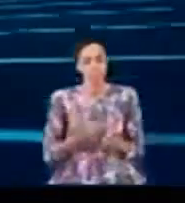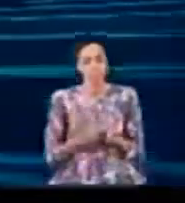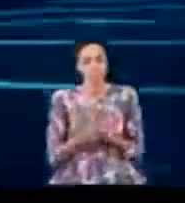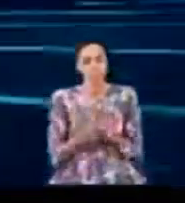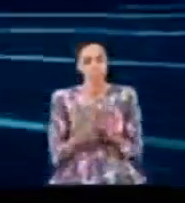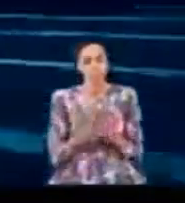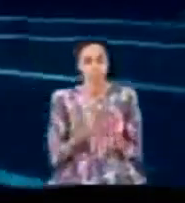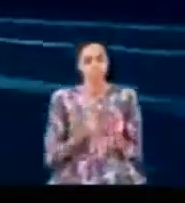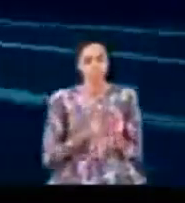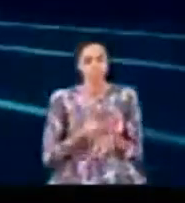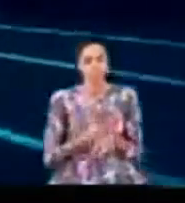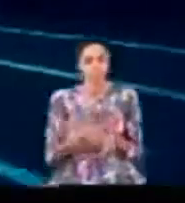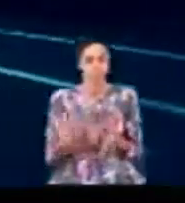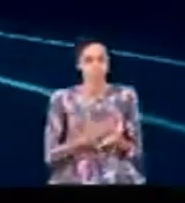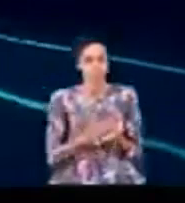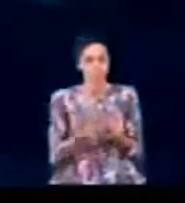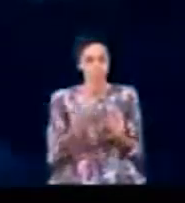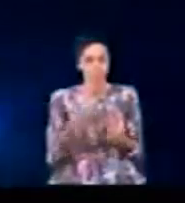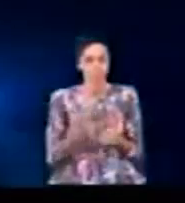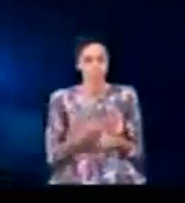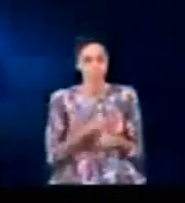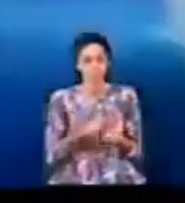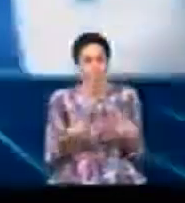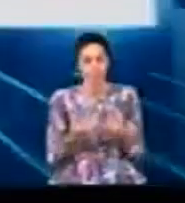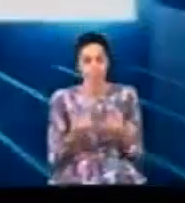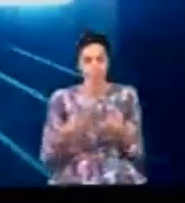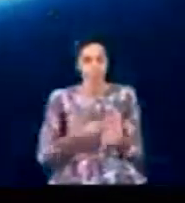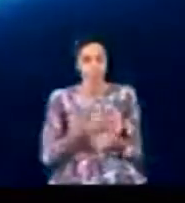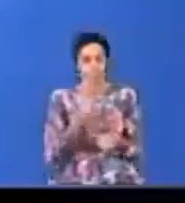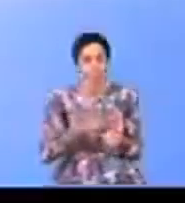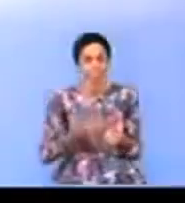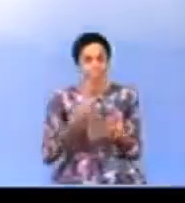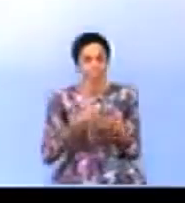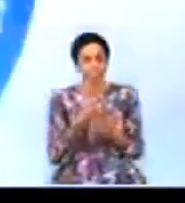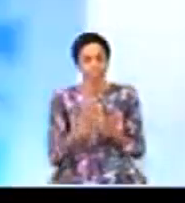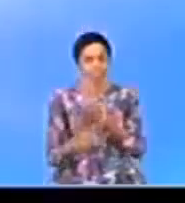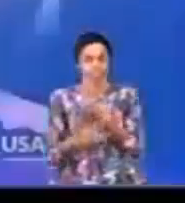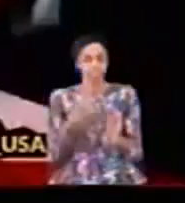Choir Ministrations from nations across the world.